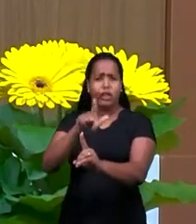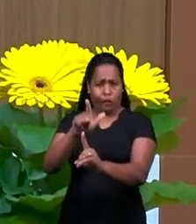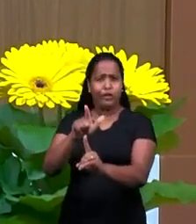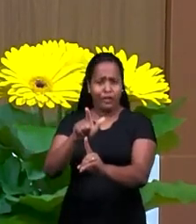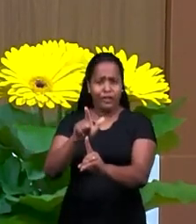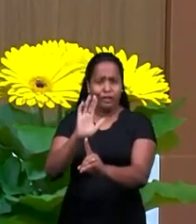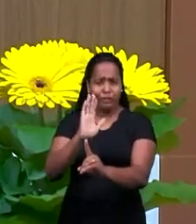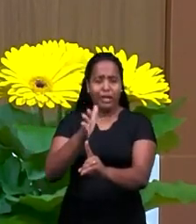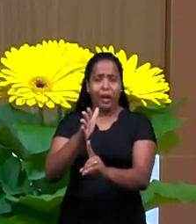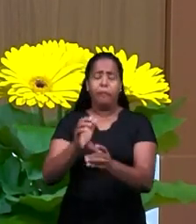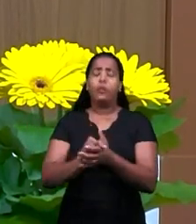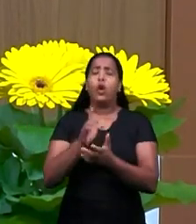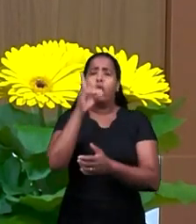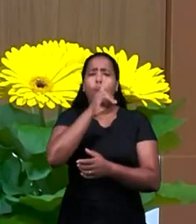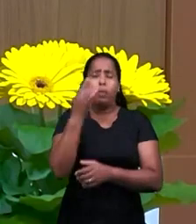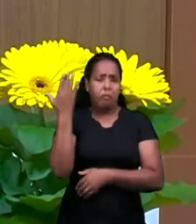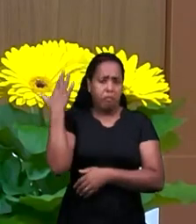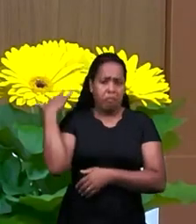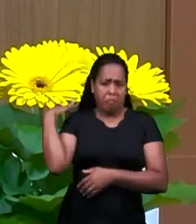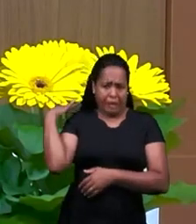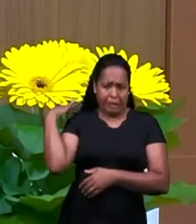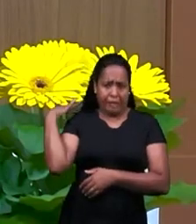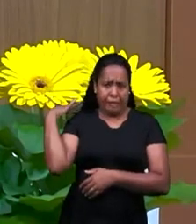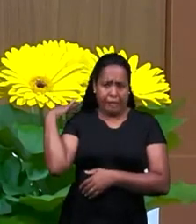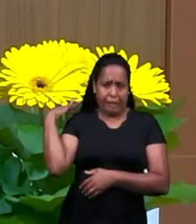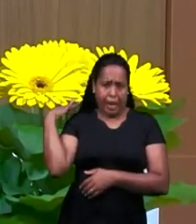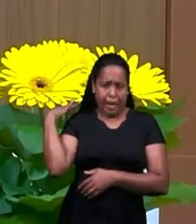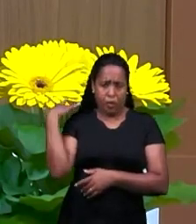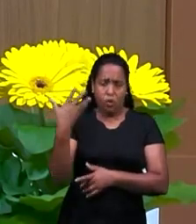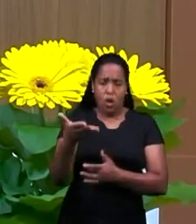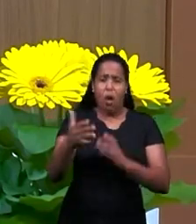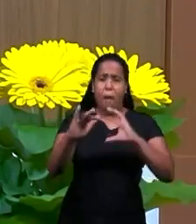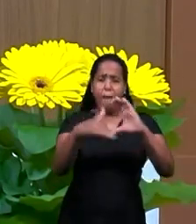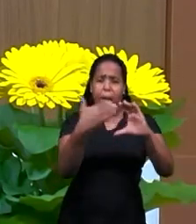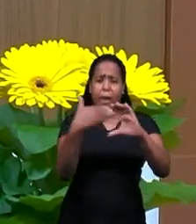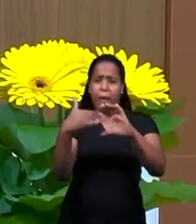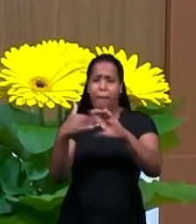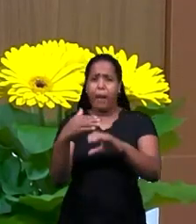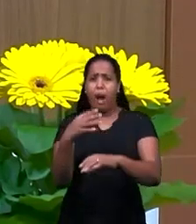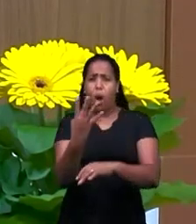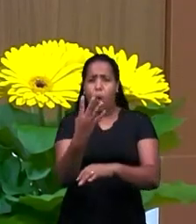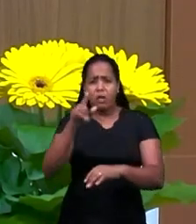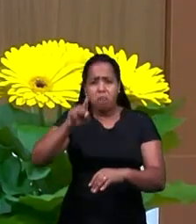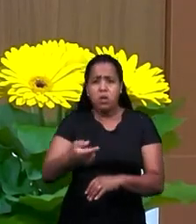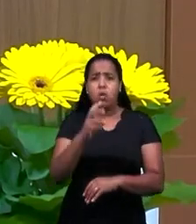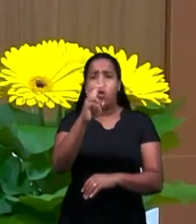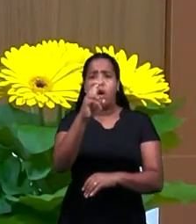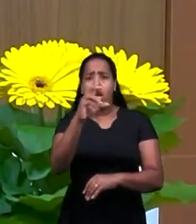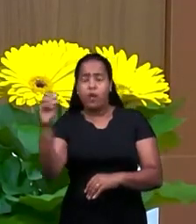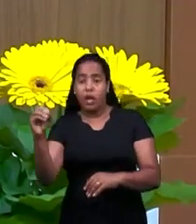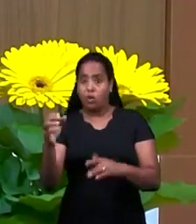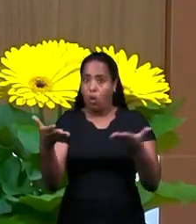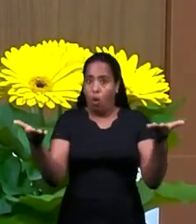Last Sunday, we had 4,500 contributions. Today, we have